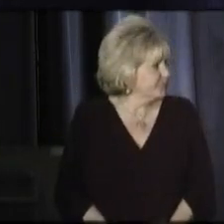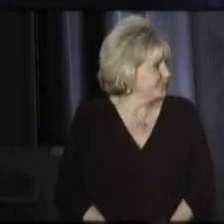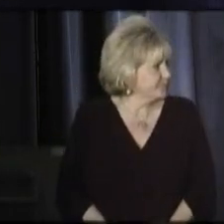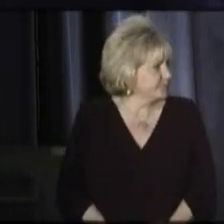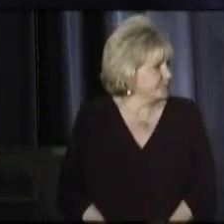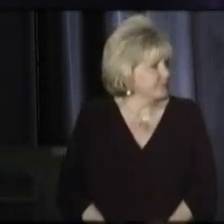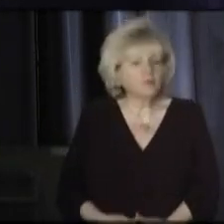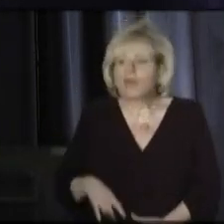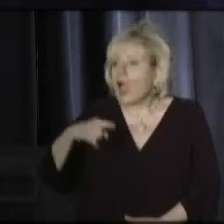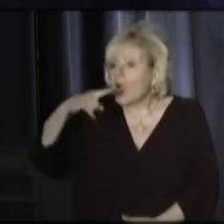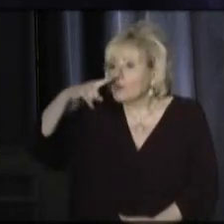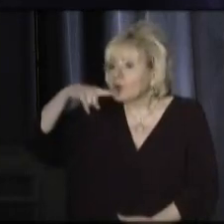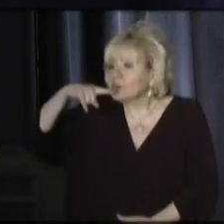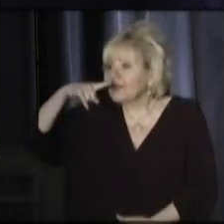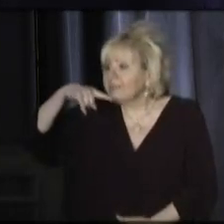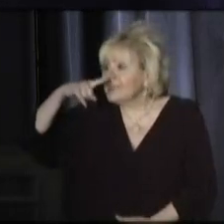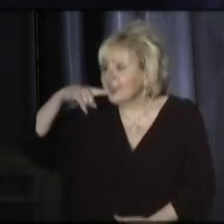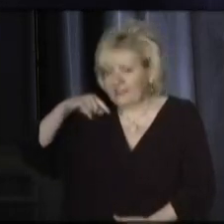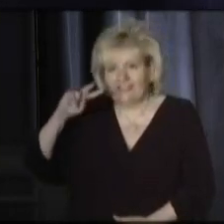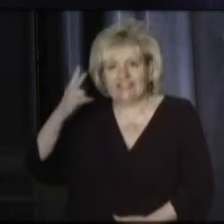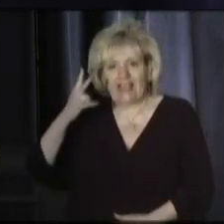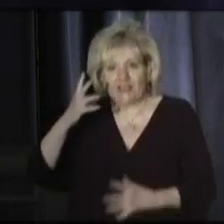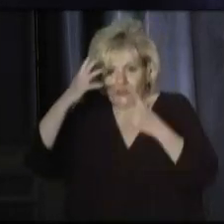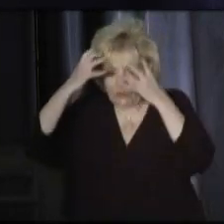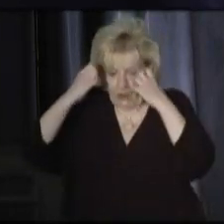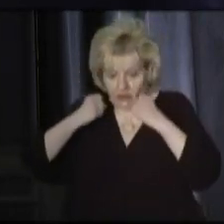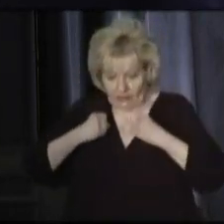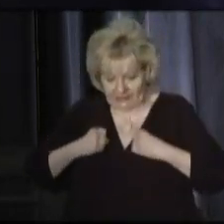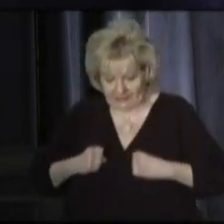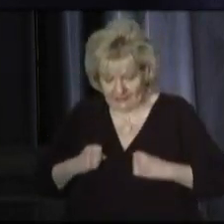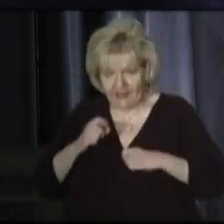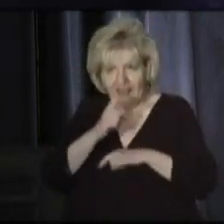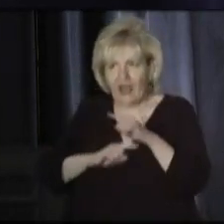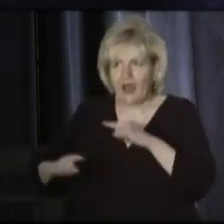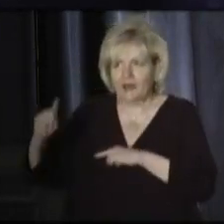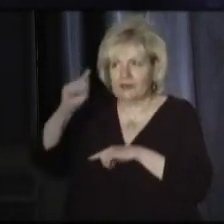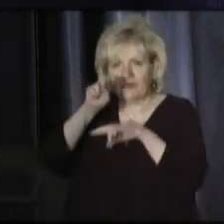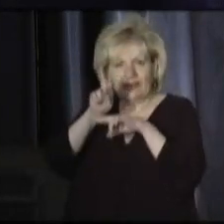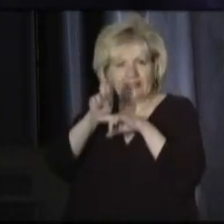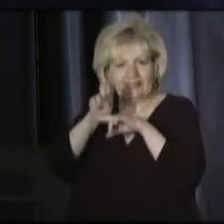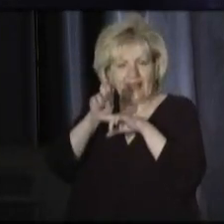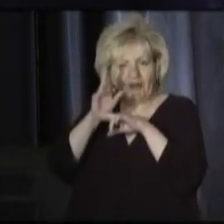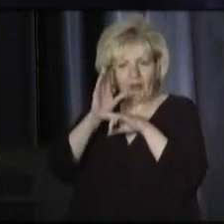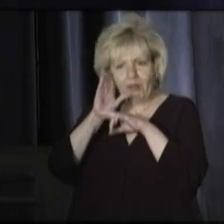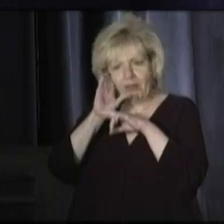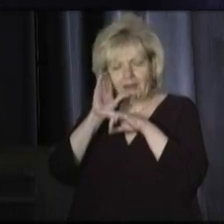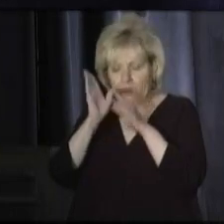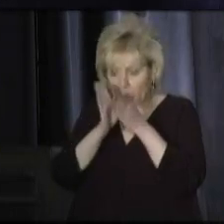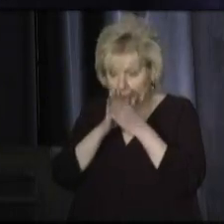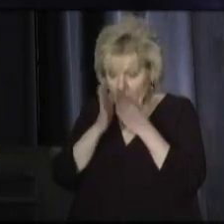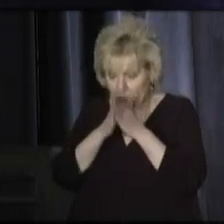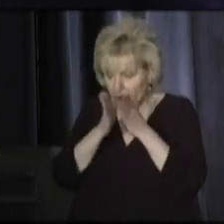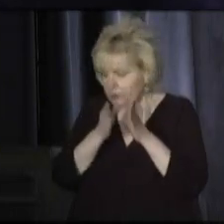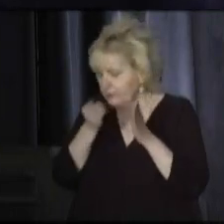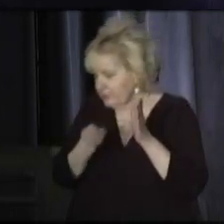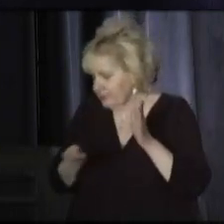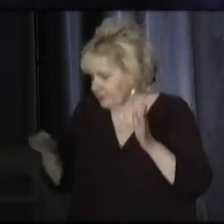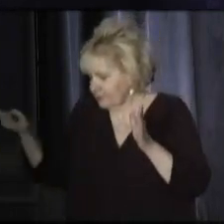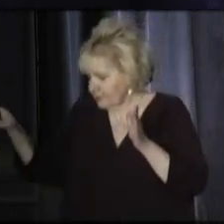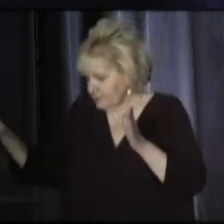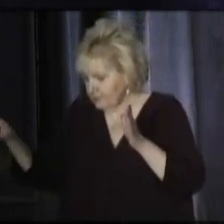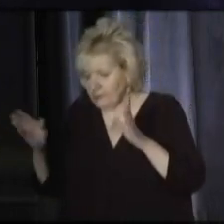just begun high school when I graduated, and by then I didn't care to know anyone. If she came to my parents' restaurant, she